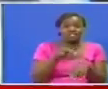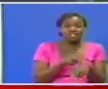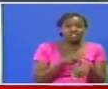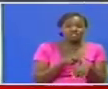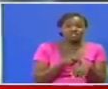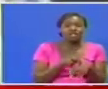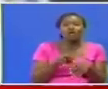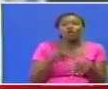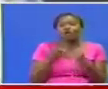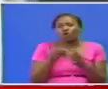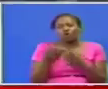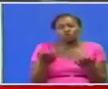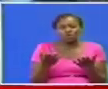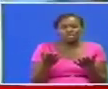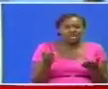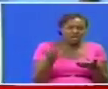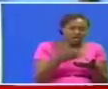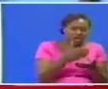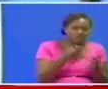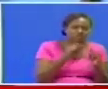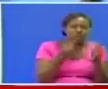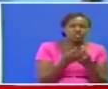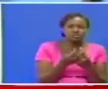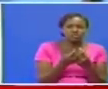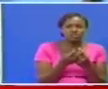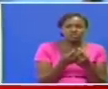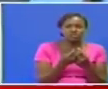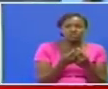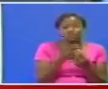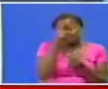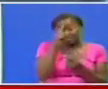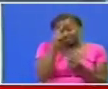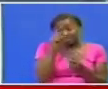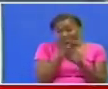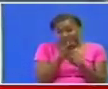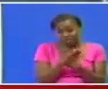are we a conglomeration of tribes? I am serious about this matter.